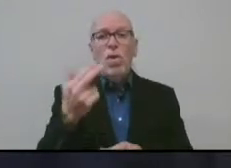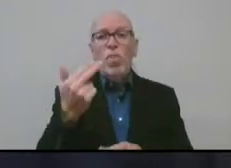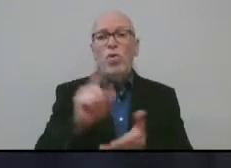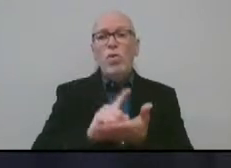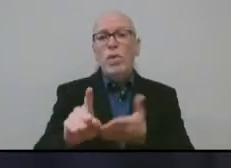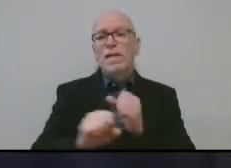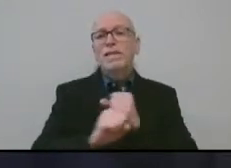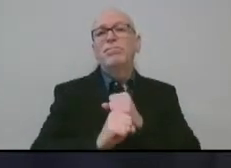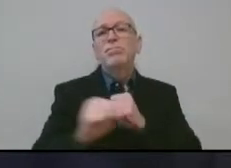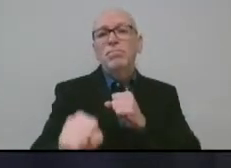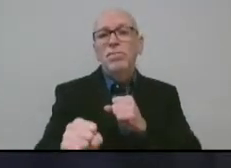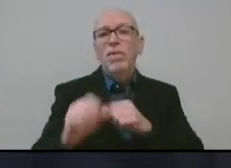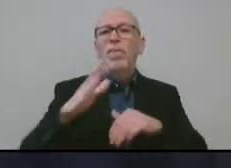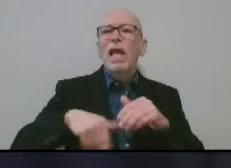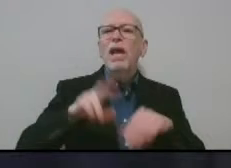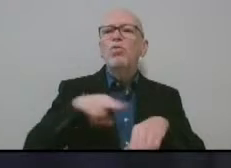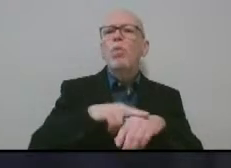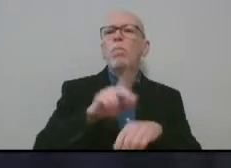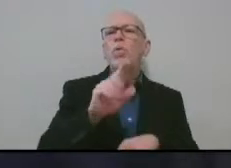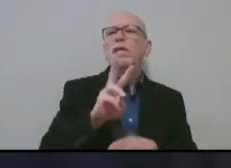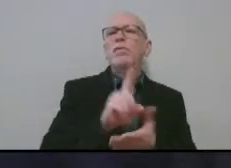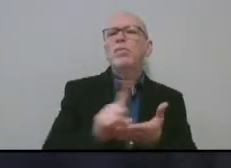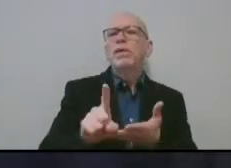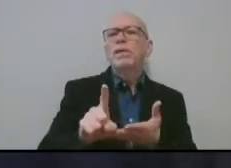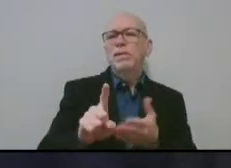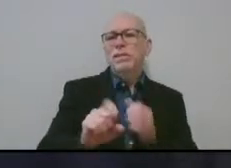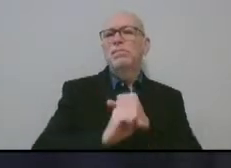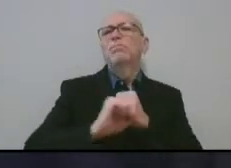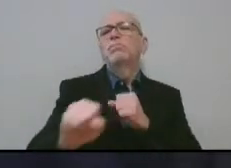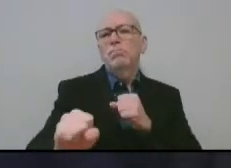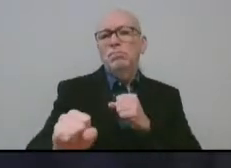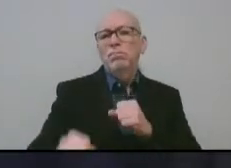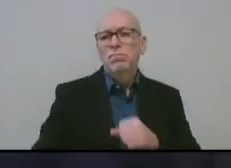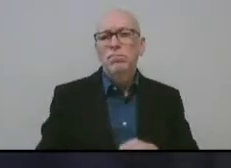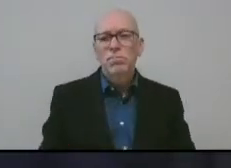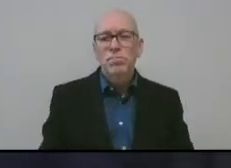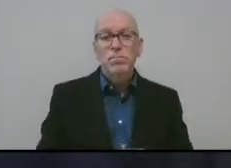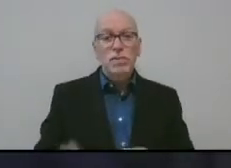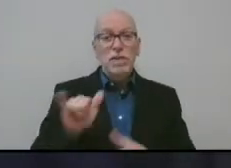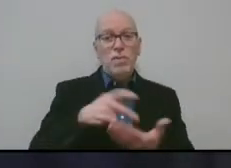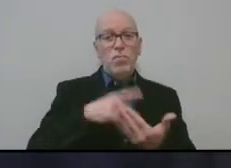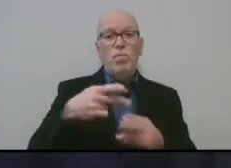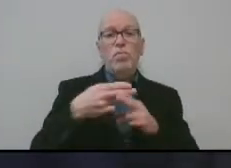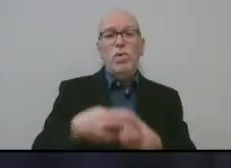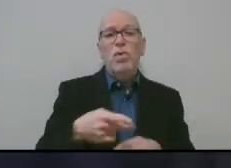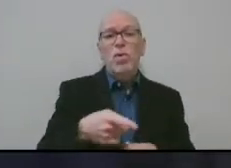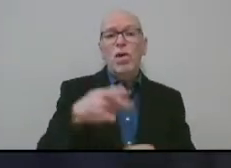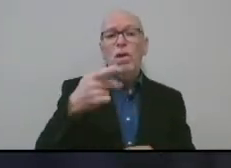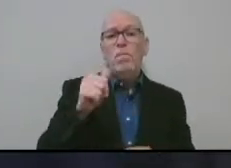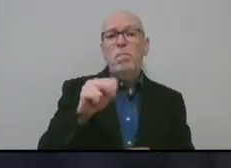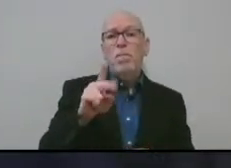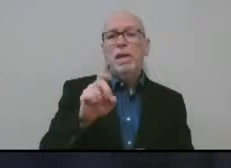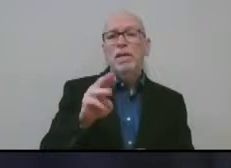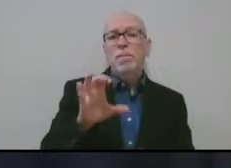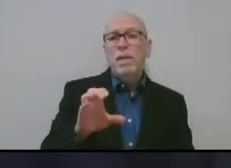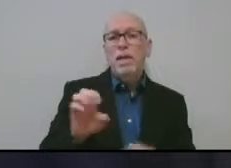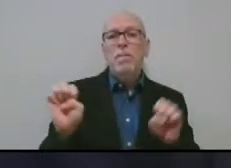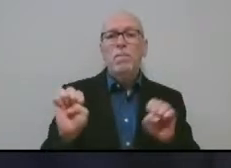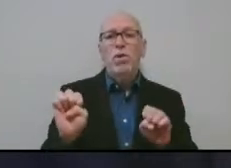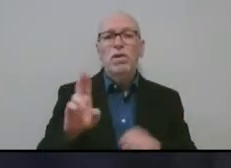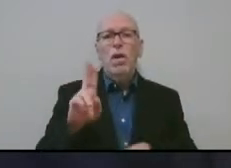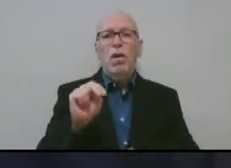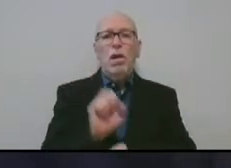beyond the normal 26 weeks of eligibility. That program was called the Pandemic Emergency